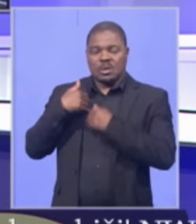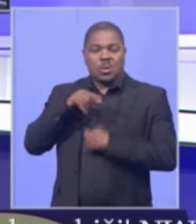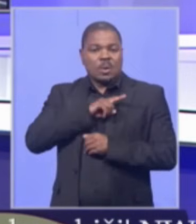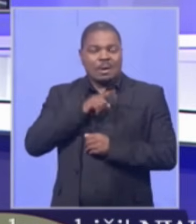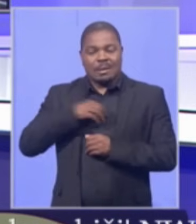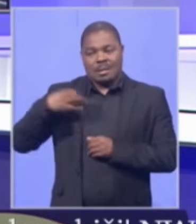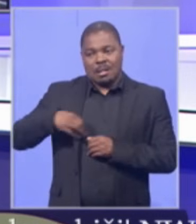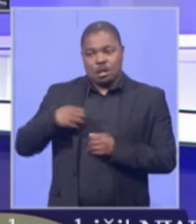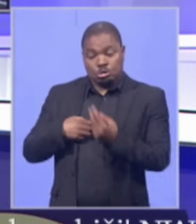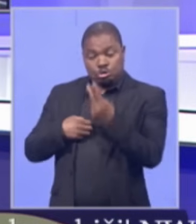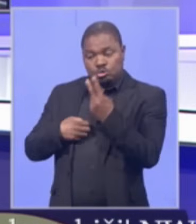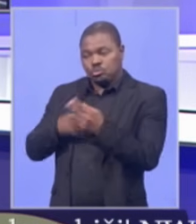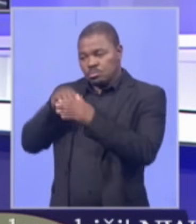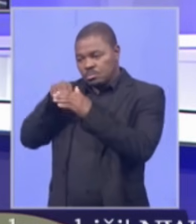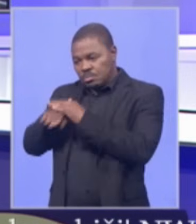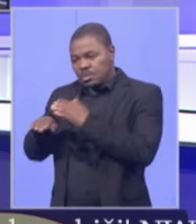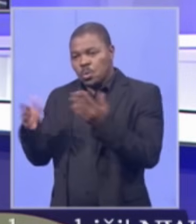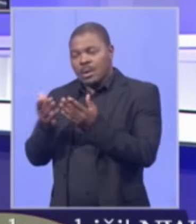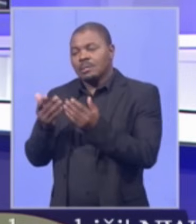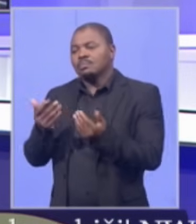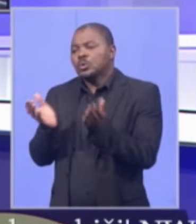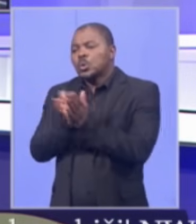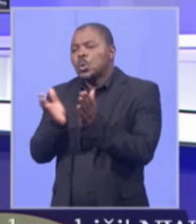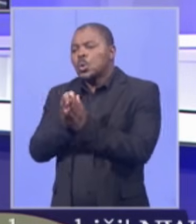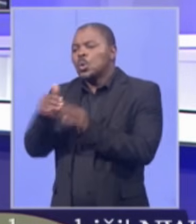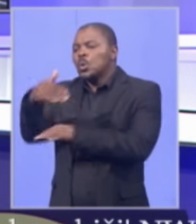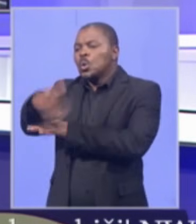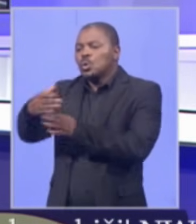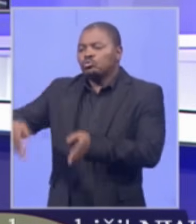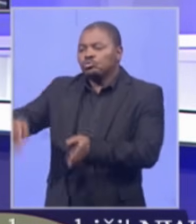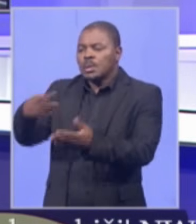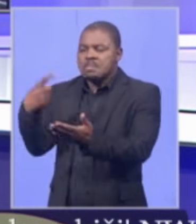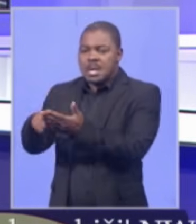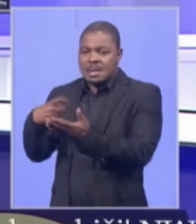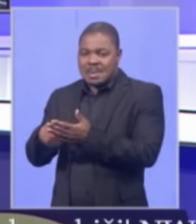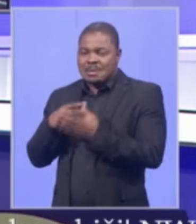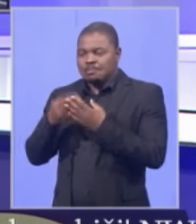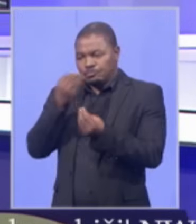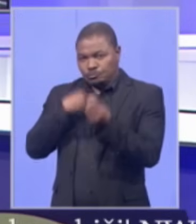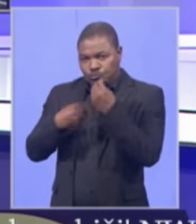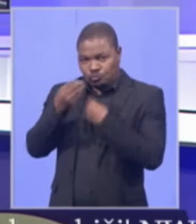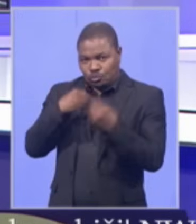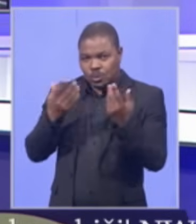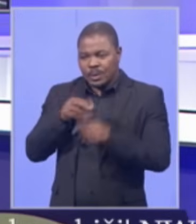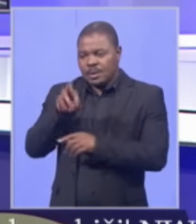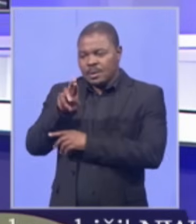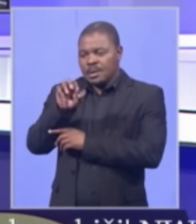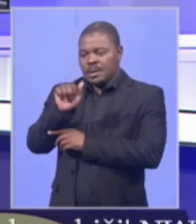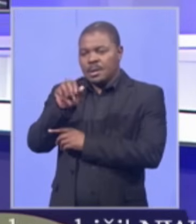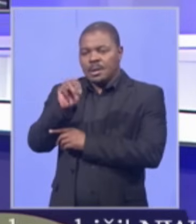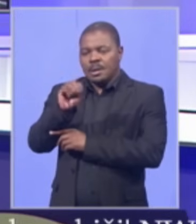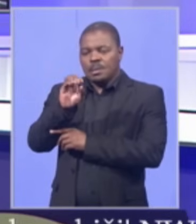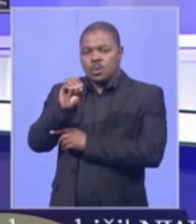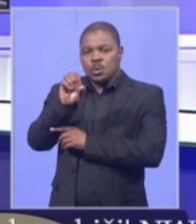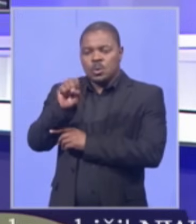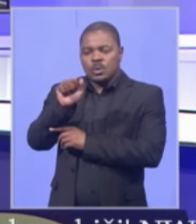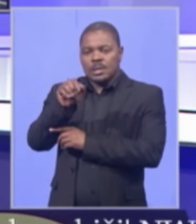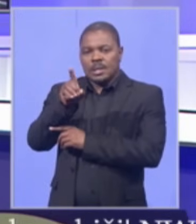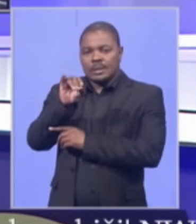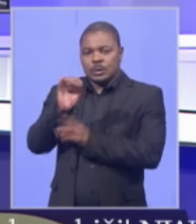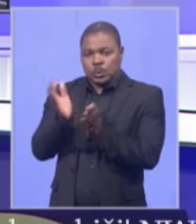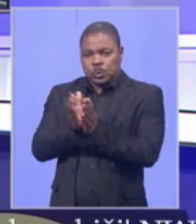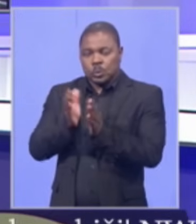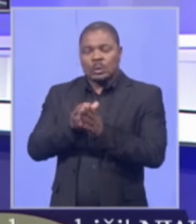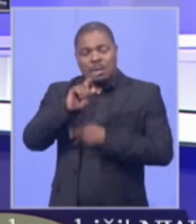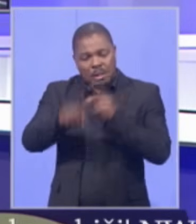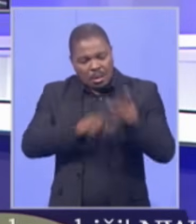ba babedi ba rekile dimonamonane go tšwa go barekiši ba mebileng kgauswi le sekolo sa motsana wa Ramosadi. Go begwa ge ba boletše gore